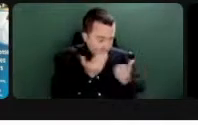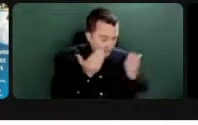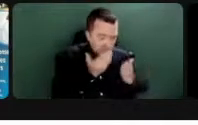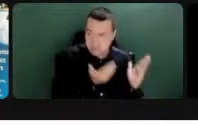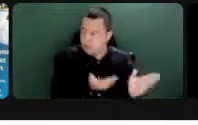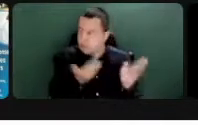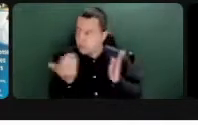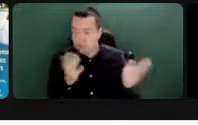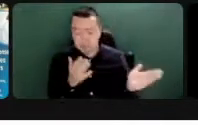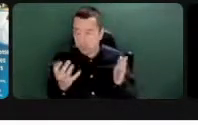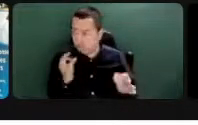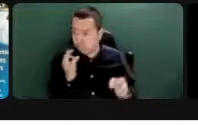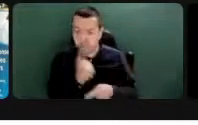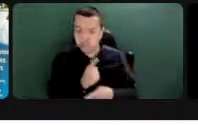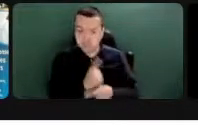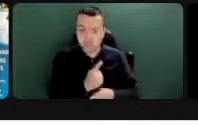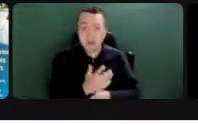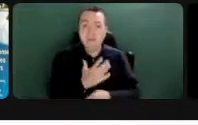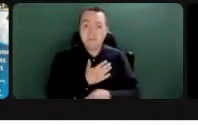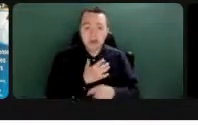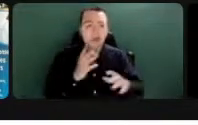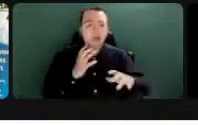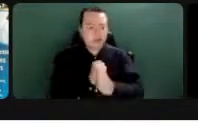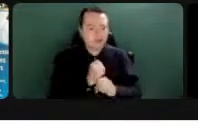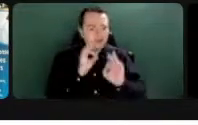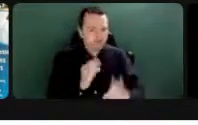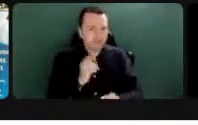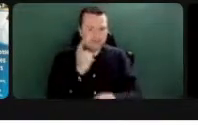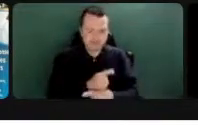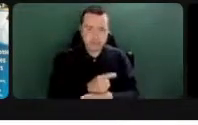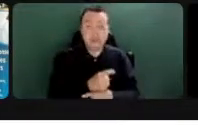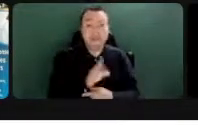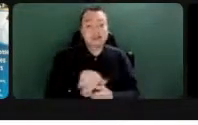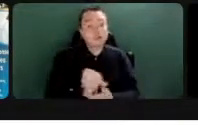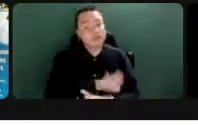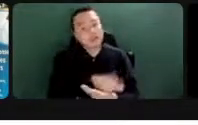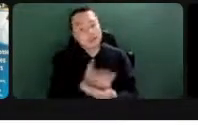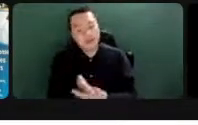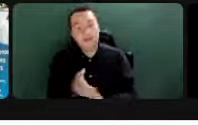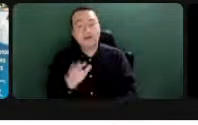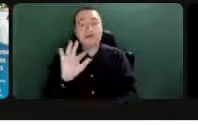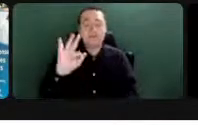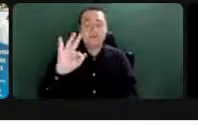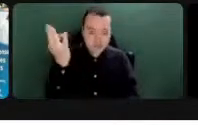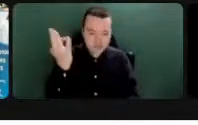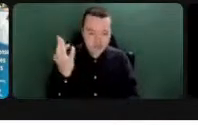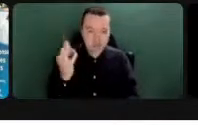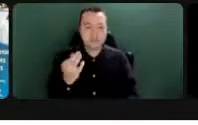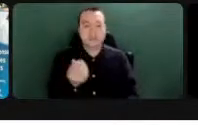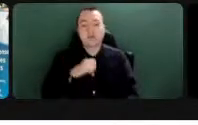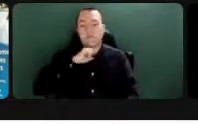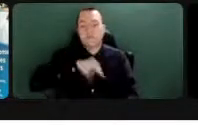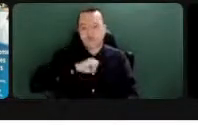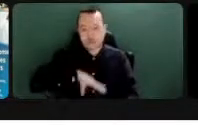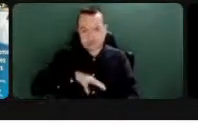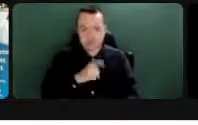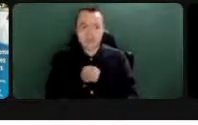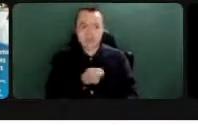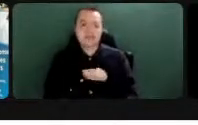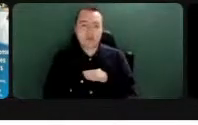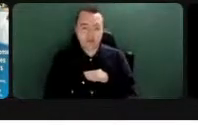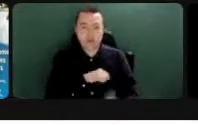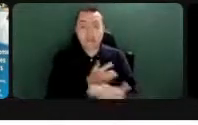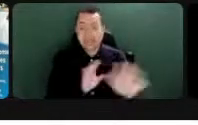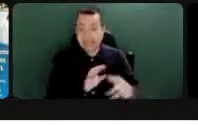French, Portuguese, and Spanish, and published on the Evidence Aid website. So a large amount of work and a large amount